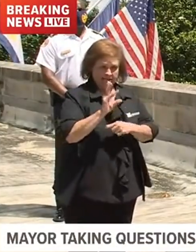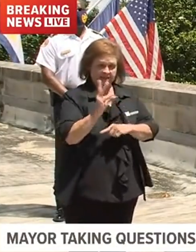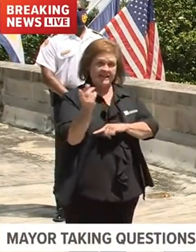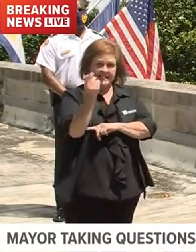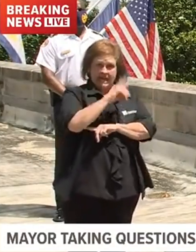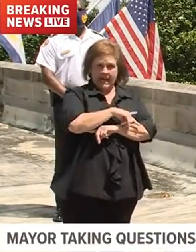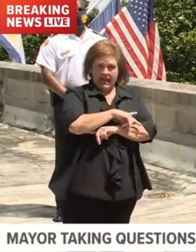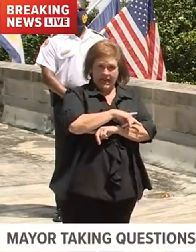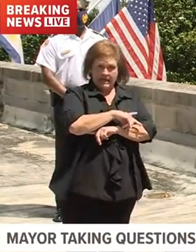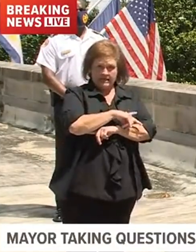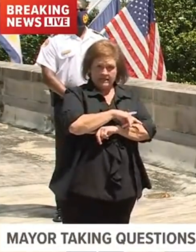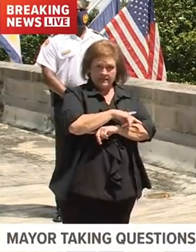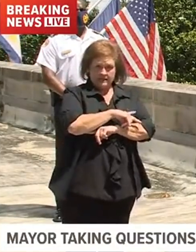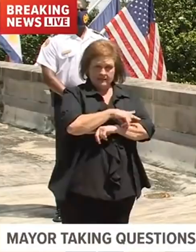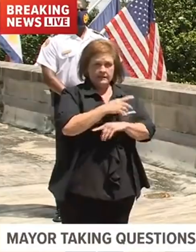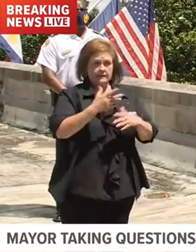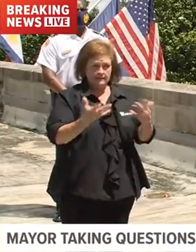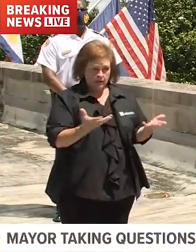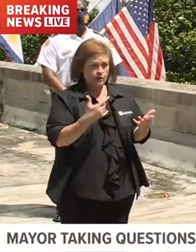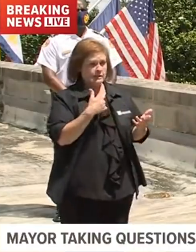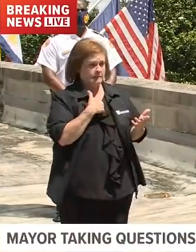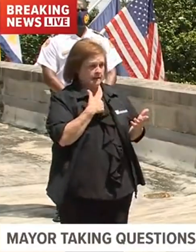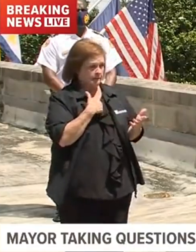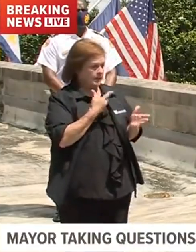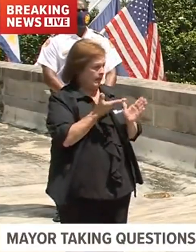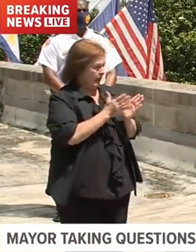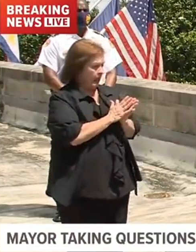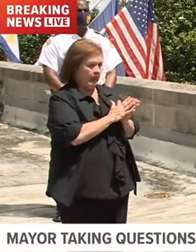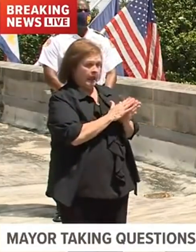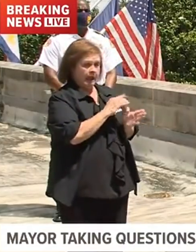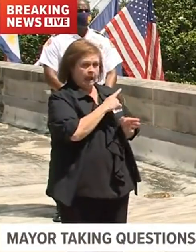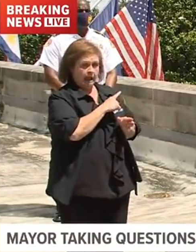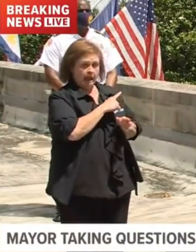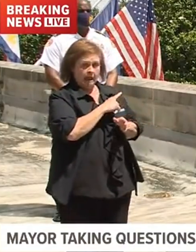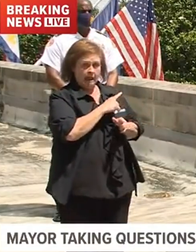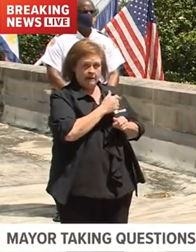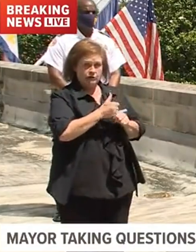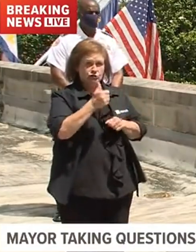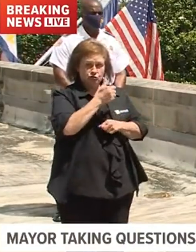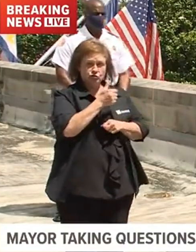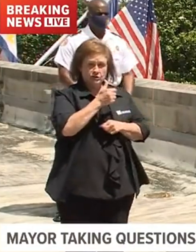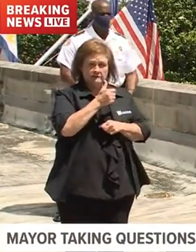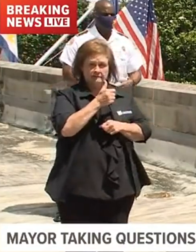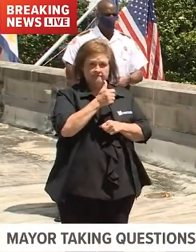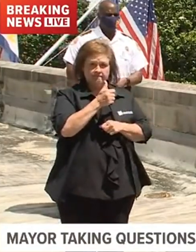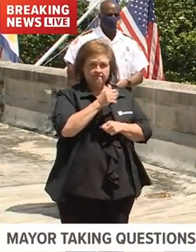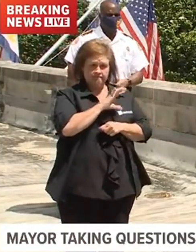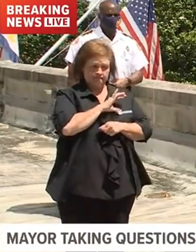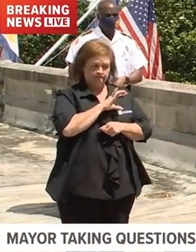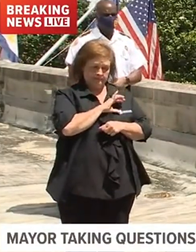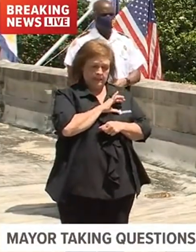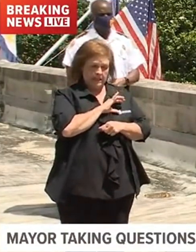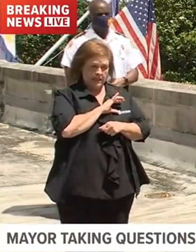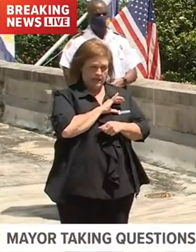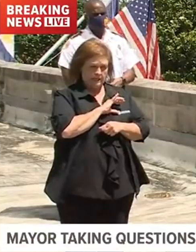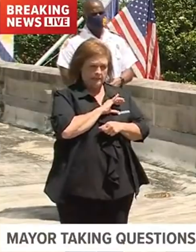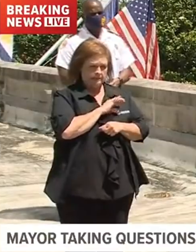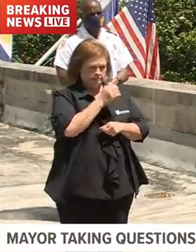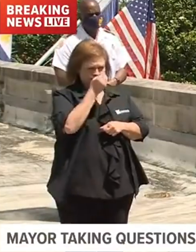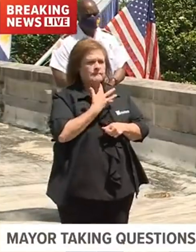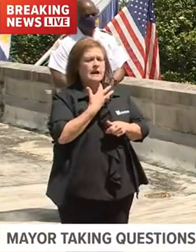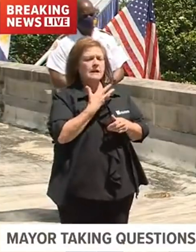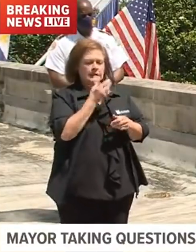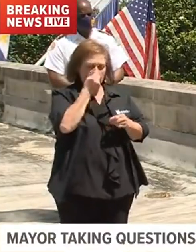7 days. And so I'm going to ask Chief Ferguson to step on up and just give you a little bit more of how we're